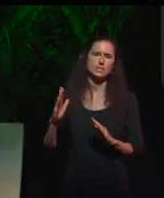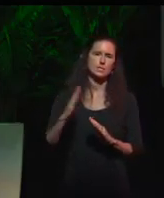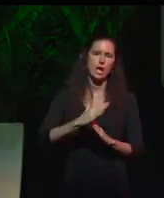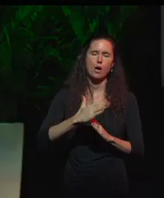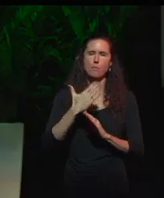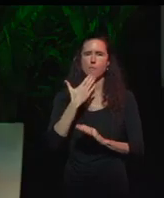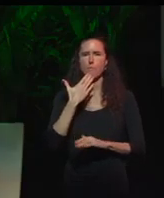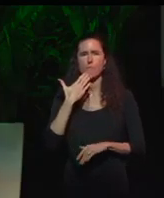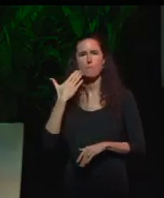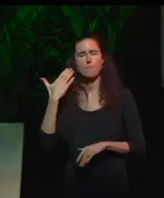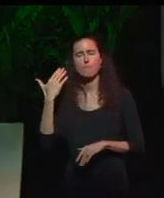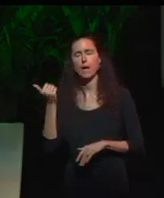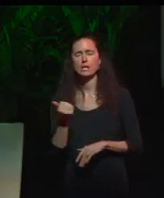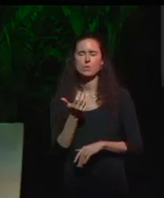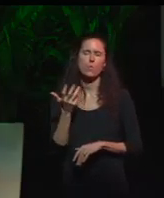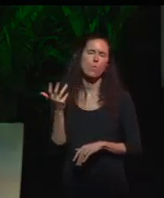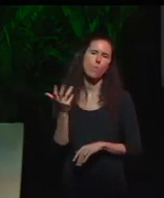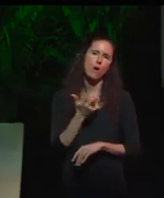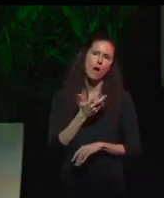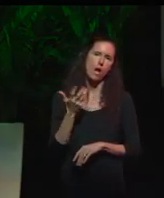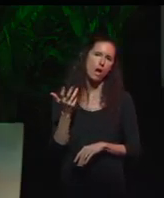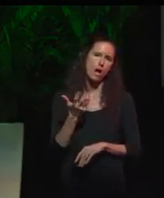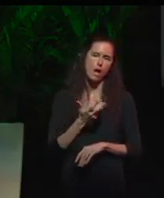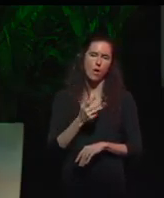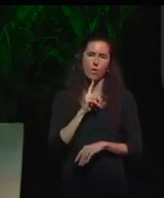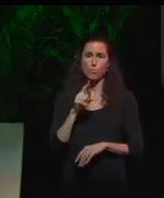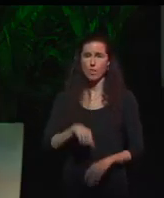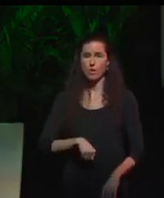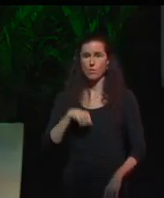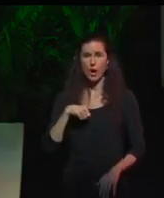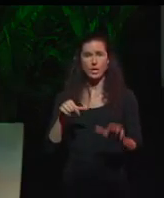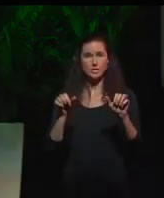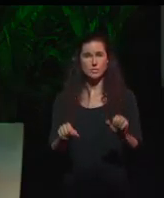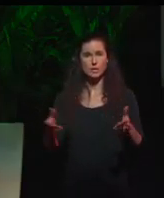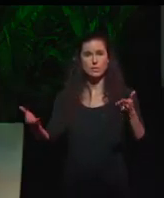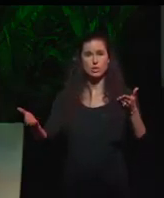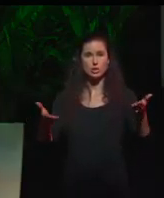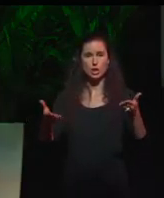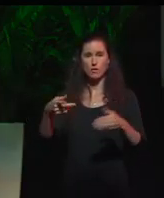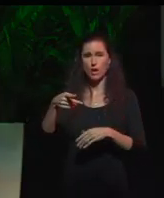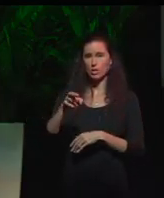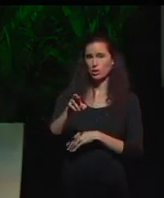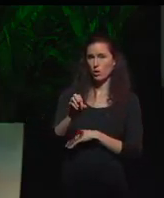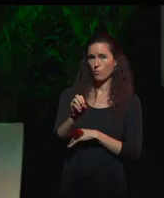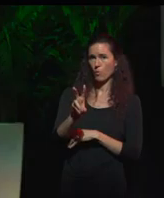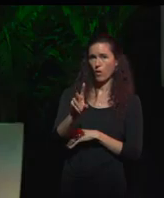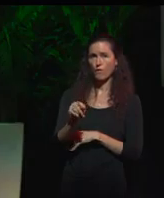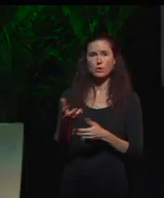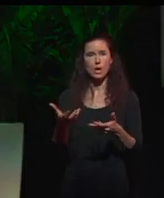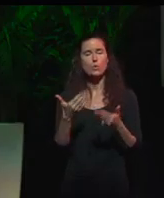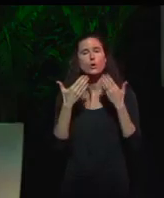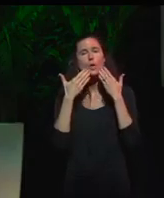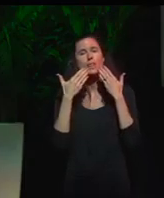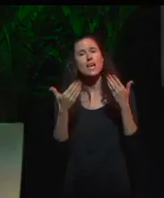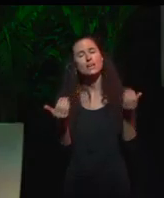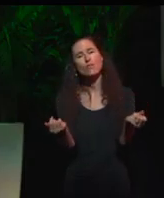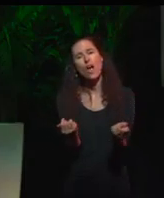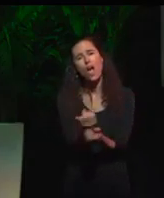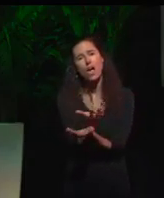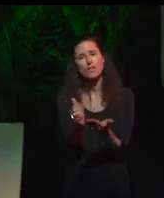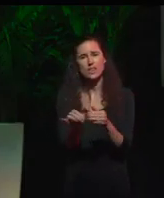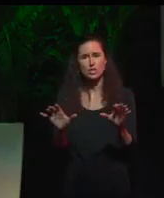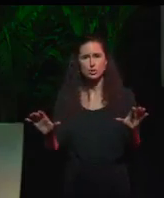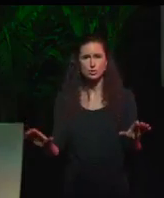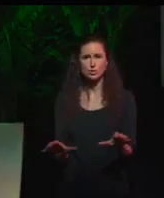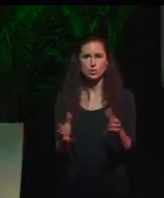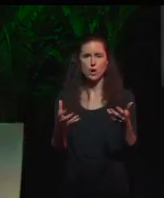You blow me away. I'm so proud to be able to serve as your provost. I want to thank you for all you do. I